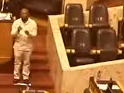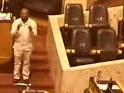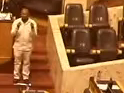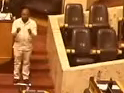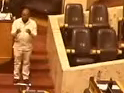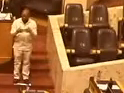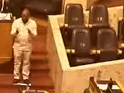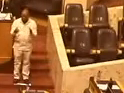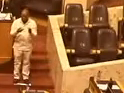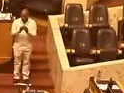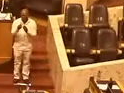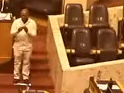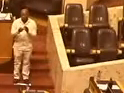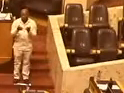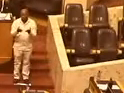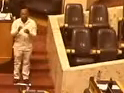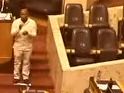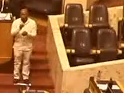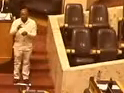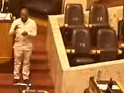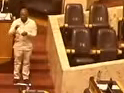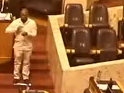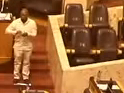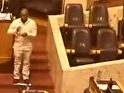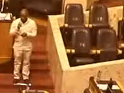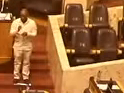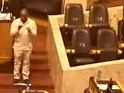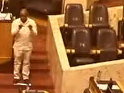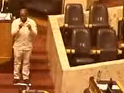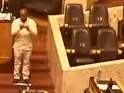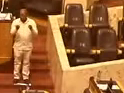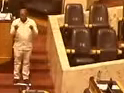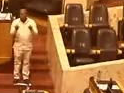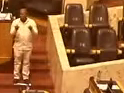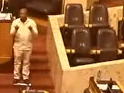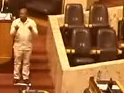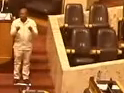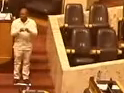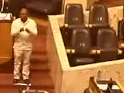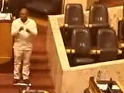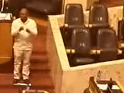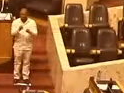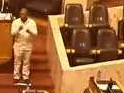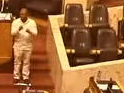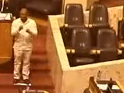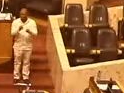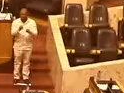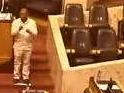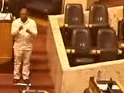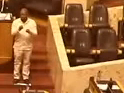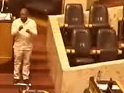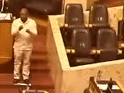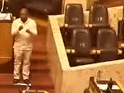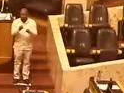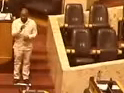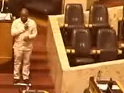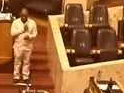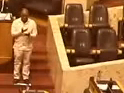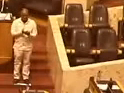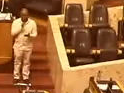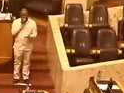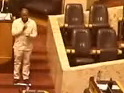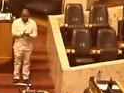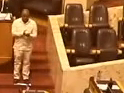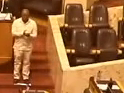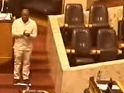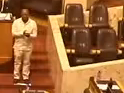project, the MEC would demand to see these people who are said to have benefited so that we can confirm and validate